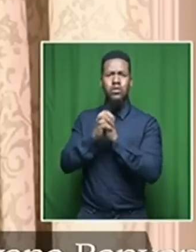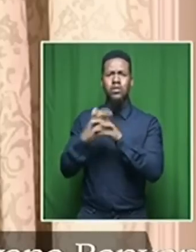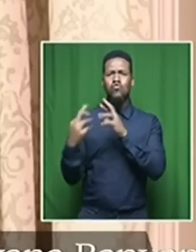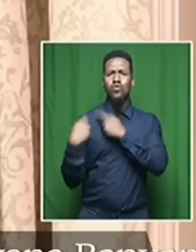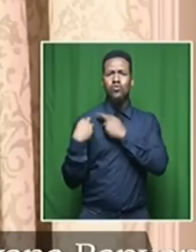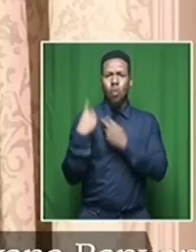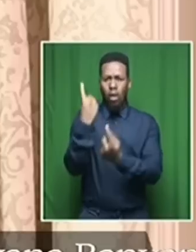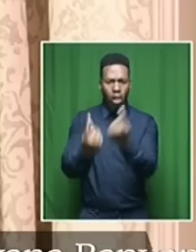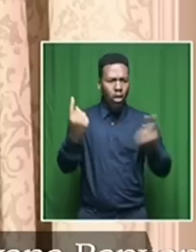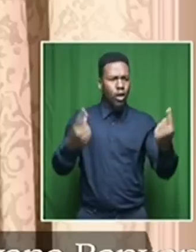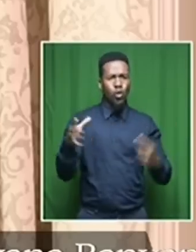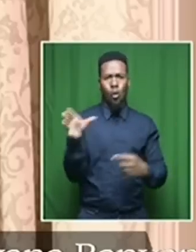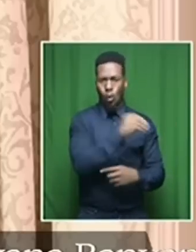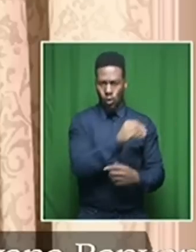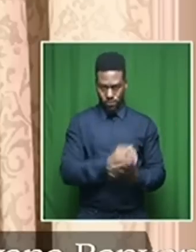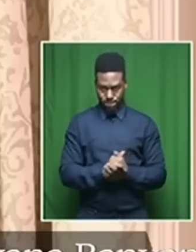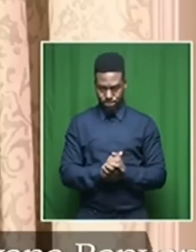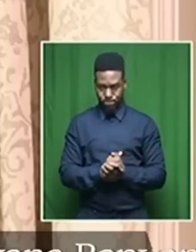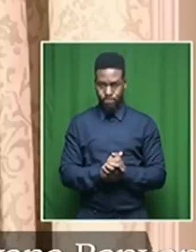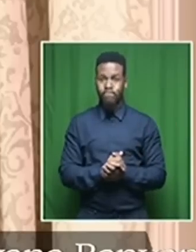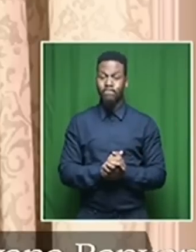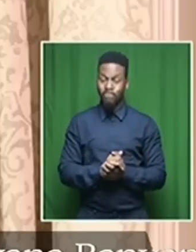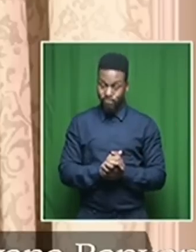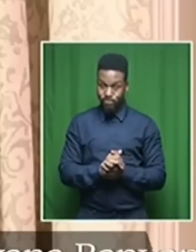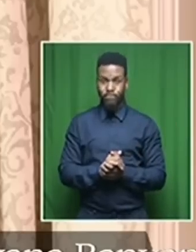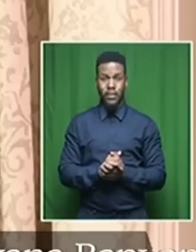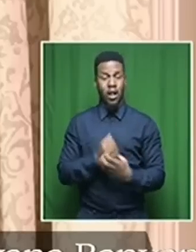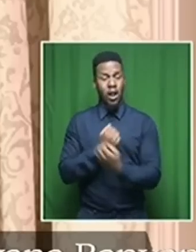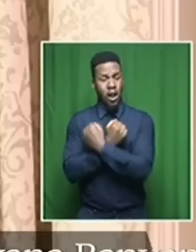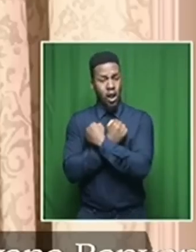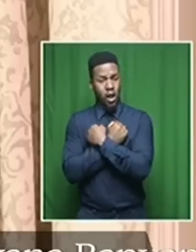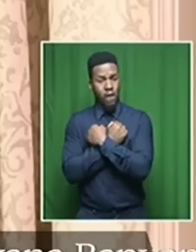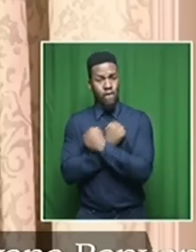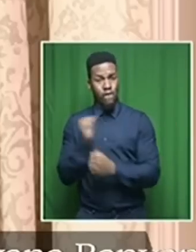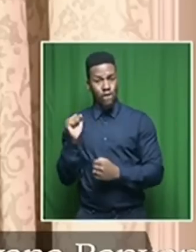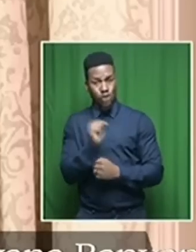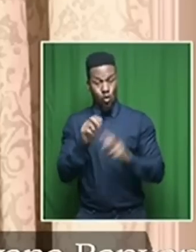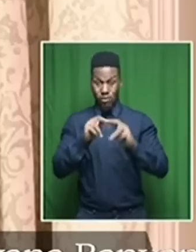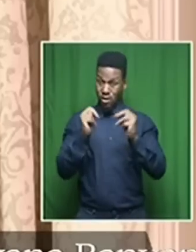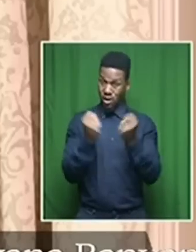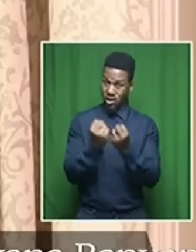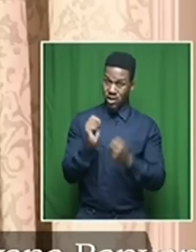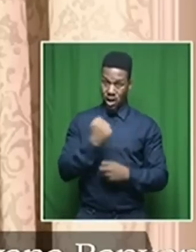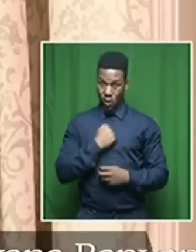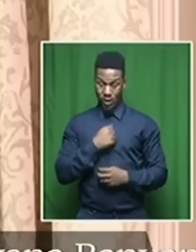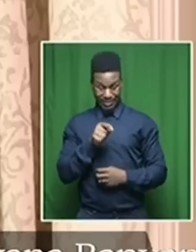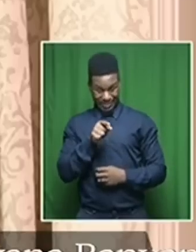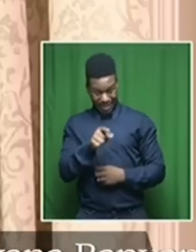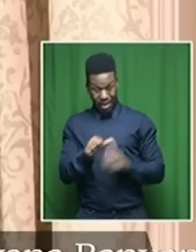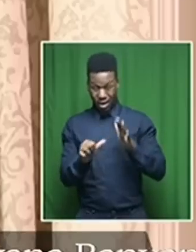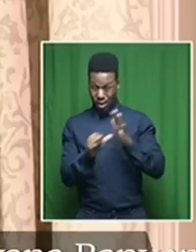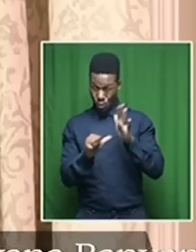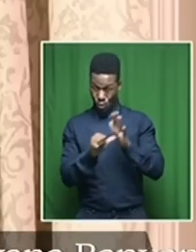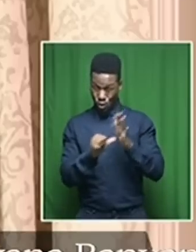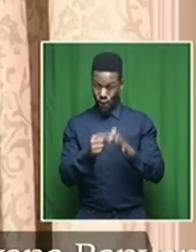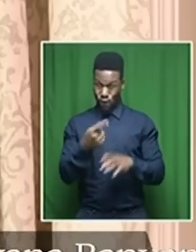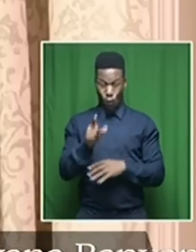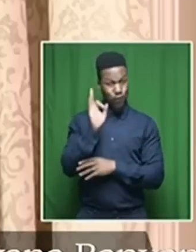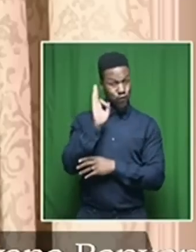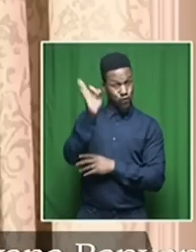responsibility. Love for our nation, he said, is the key for the future,